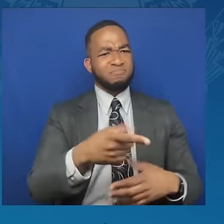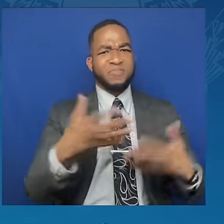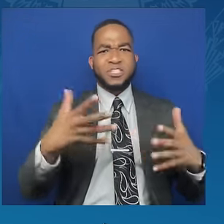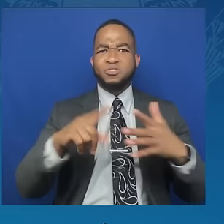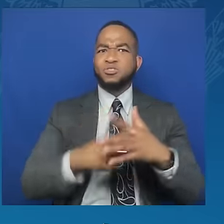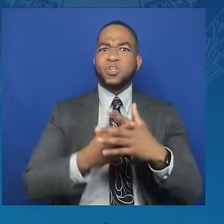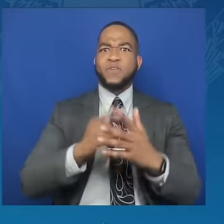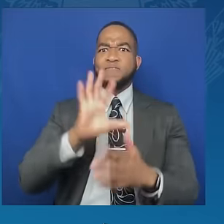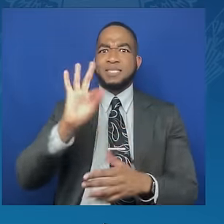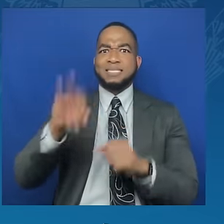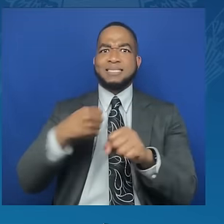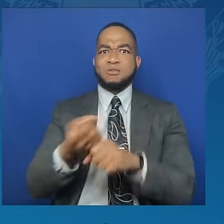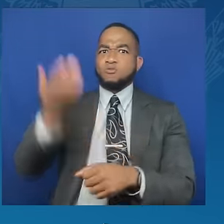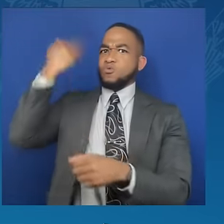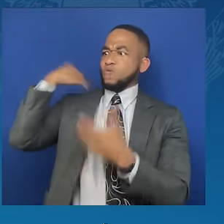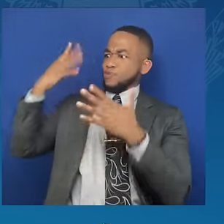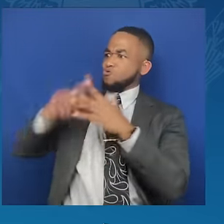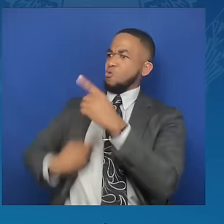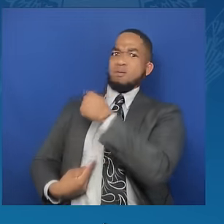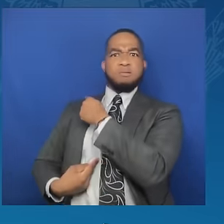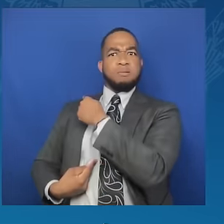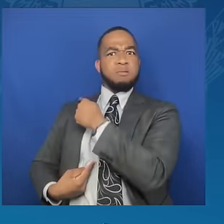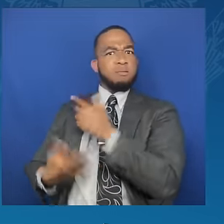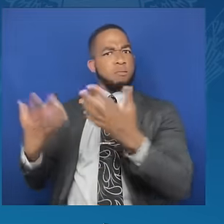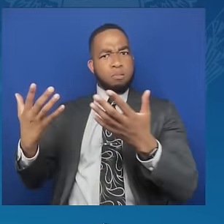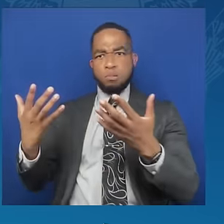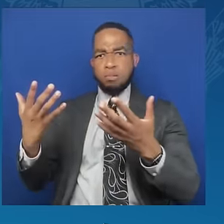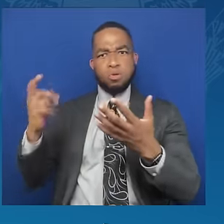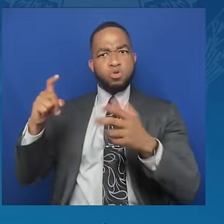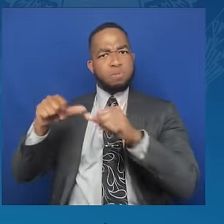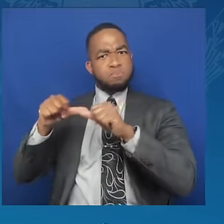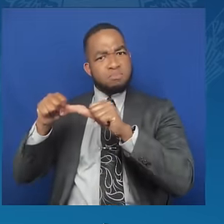who follow us. Let's finish it.